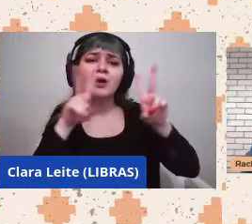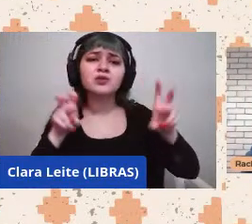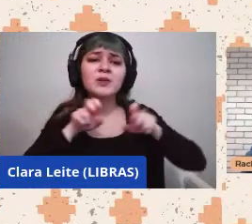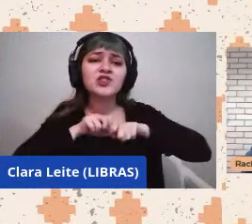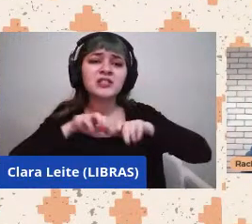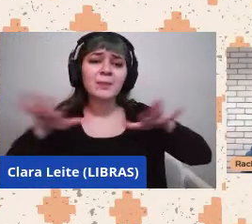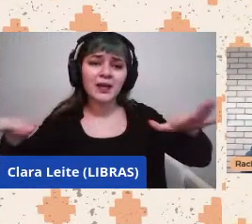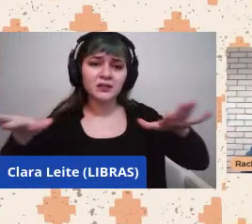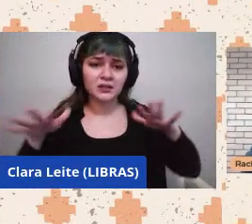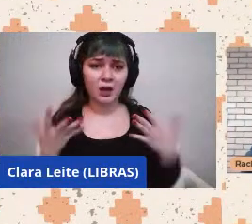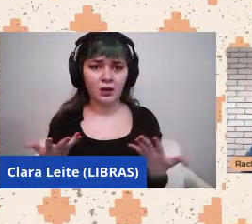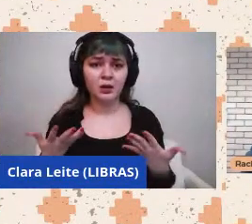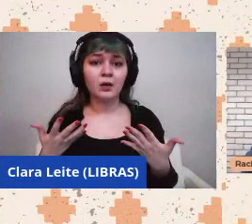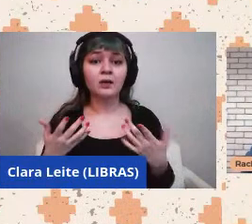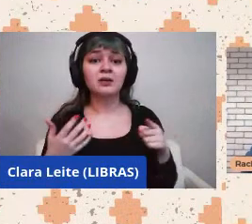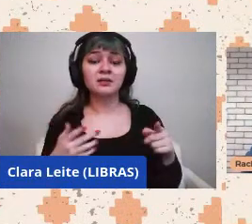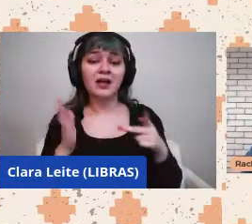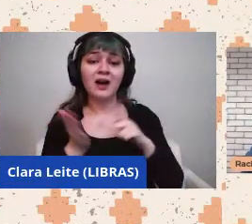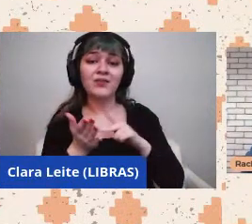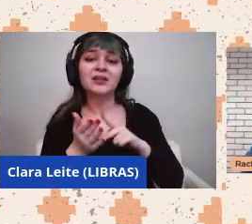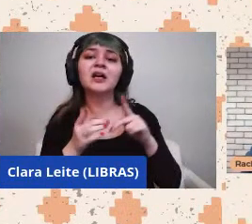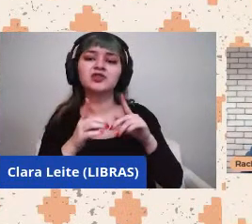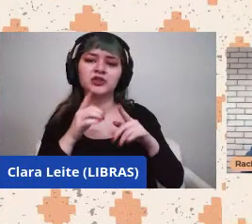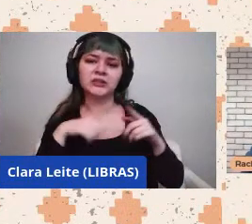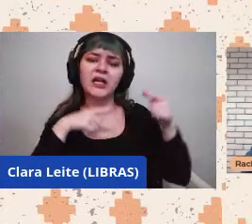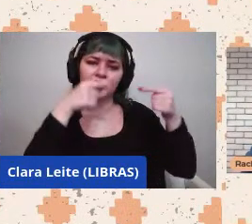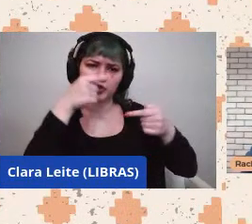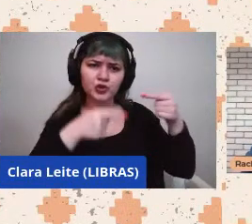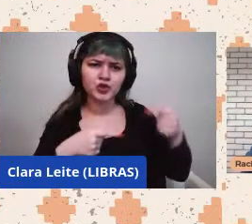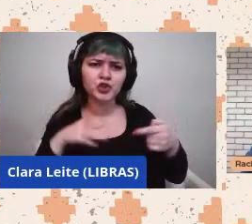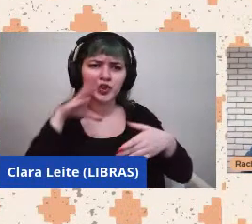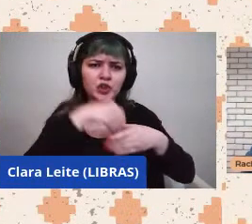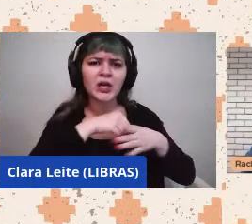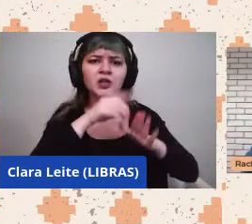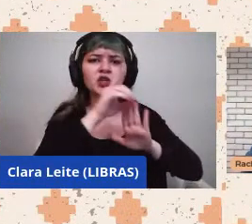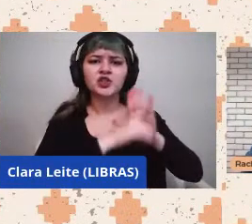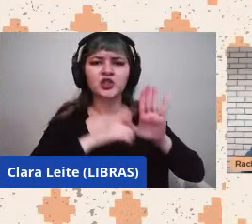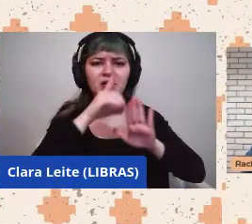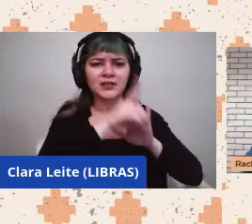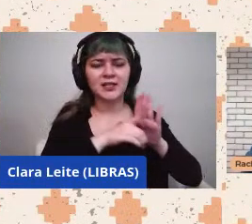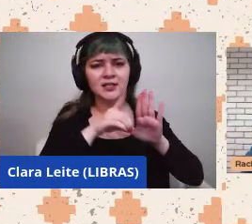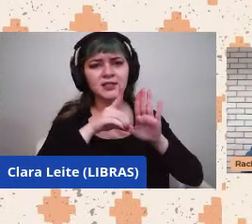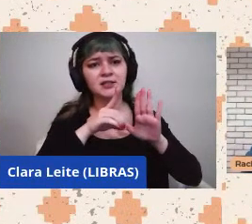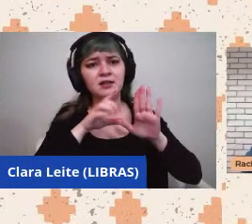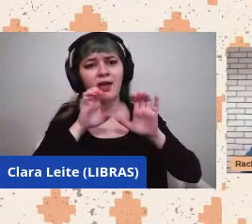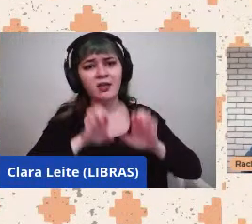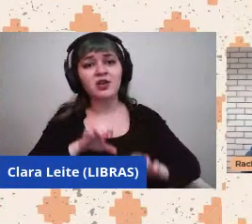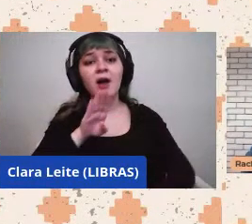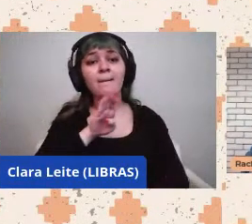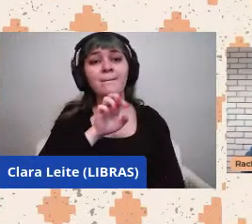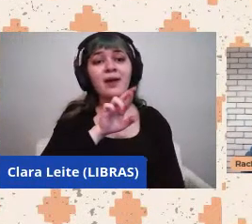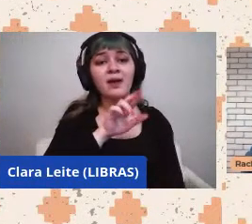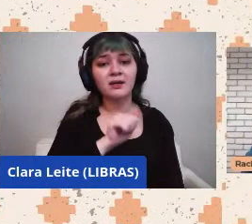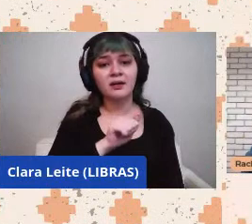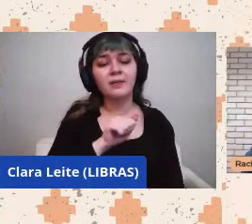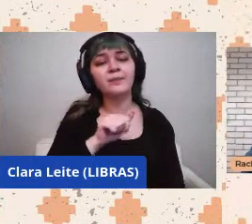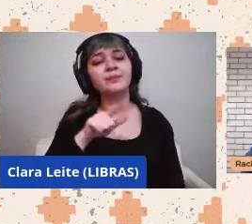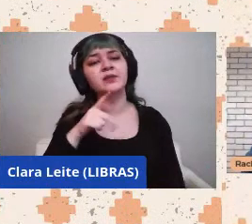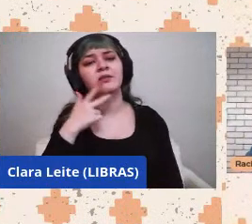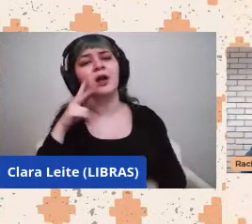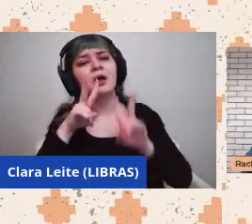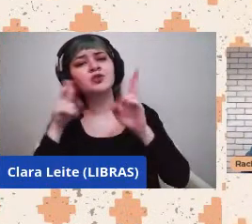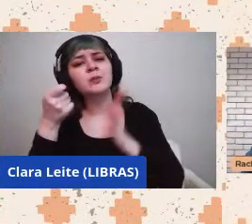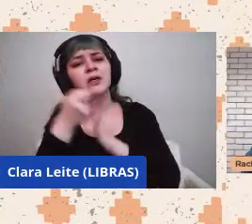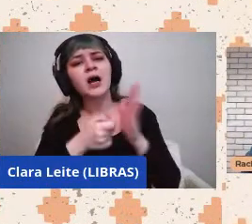dissemination. So this is actually discussed in the BERA ethical guidelines in some detail about authorship,